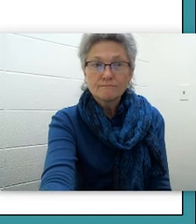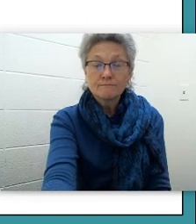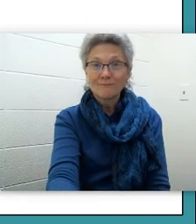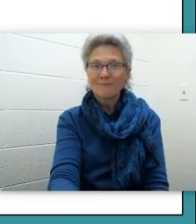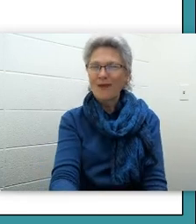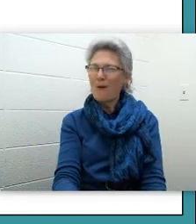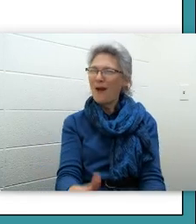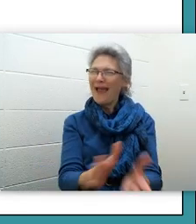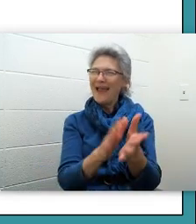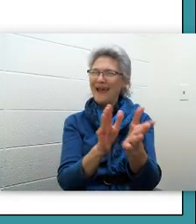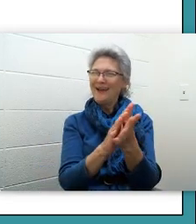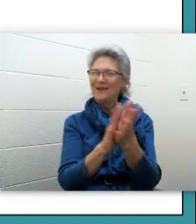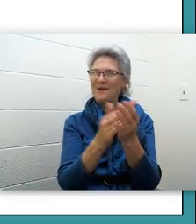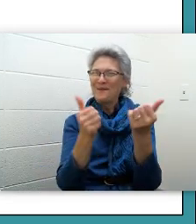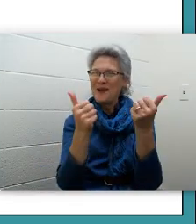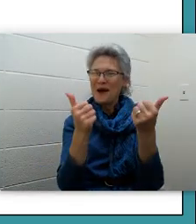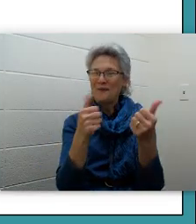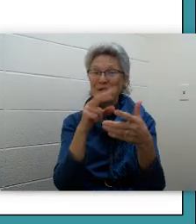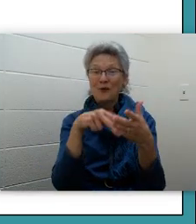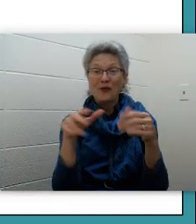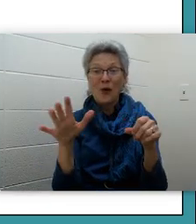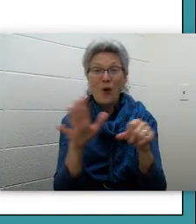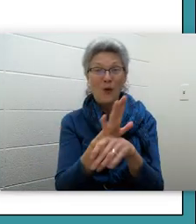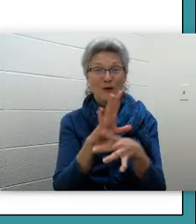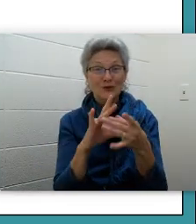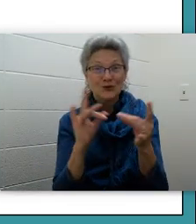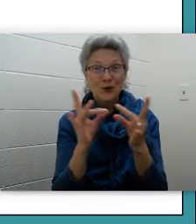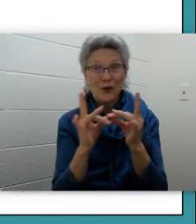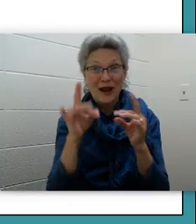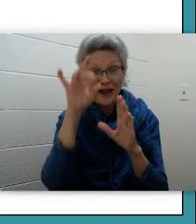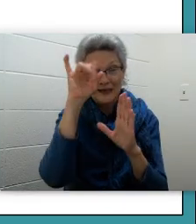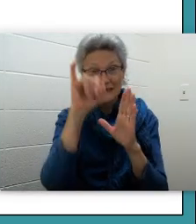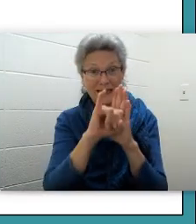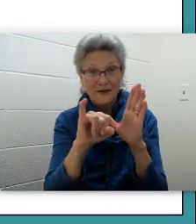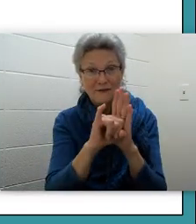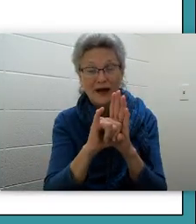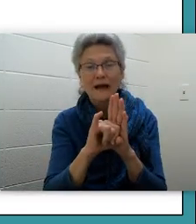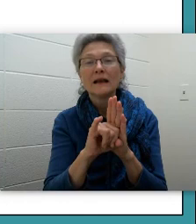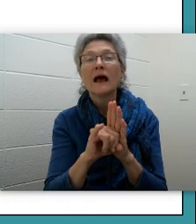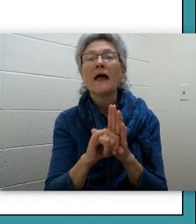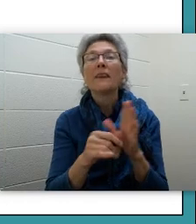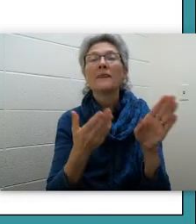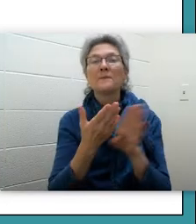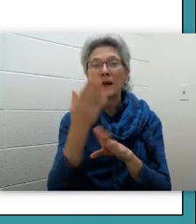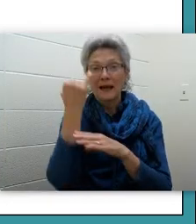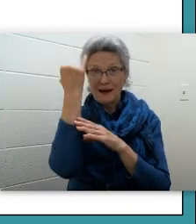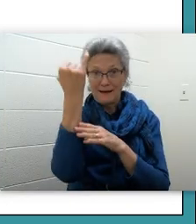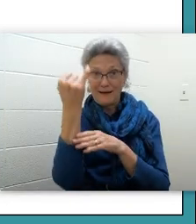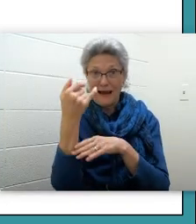Way to go! Now that we've read the entire text and identified its main idea